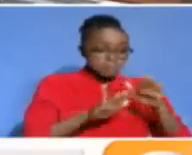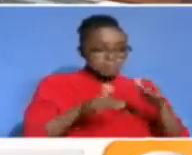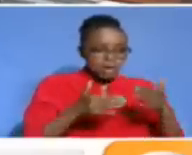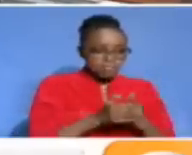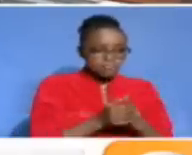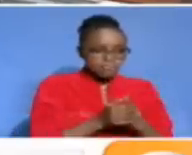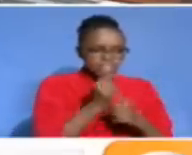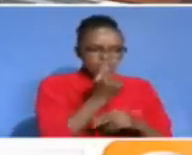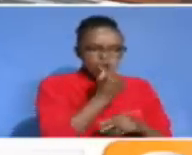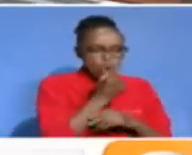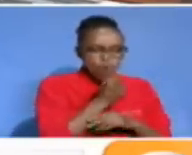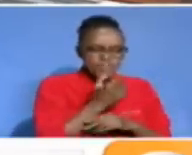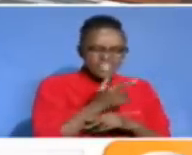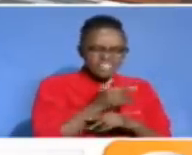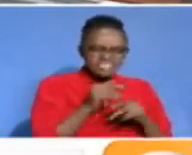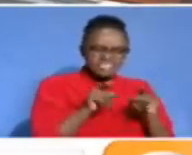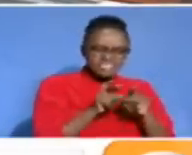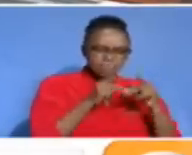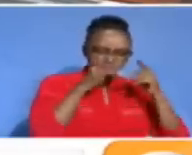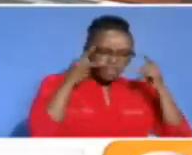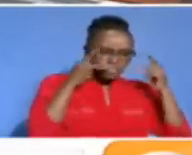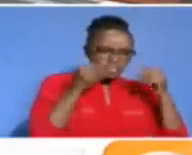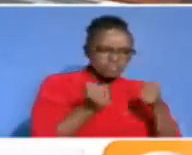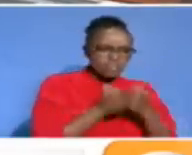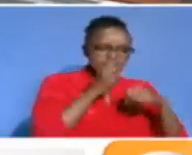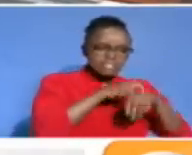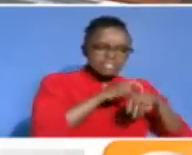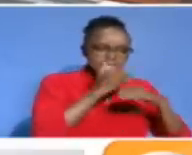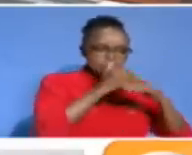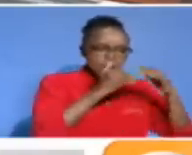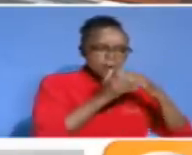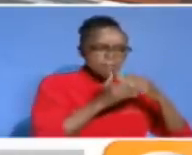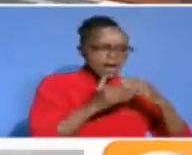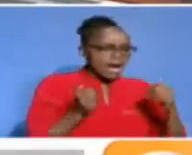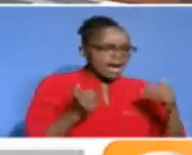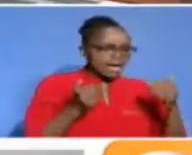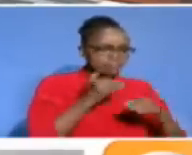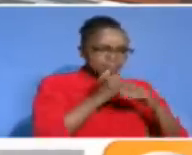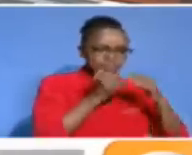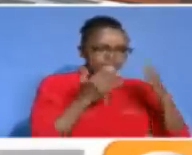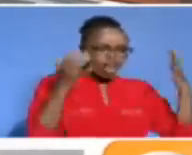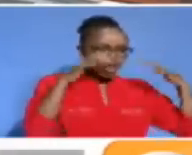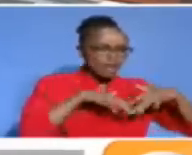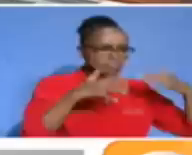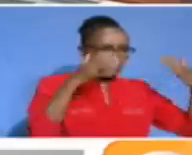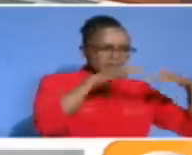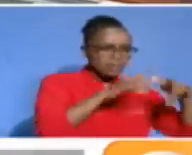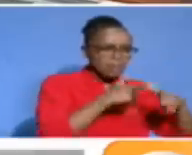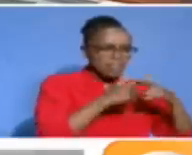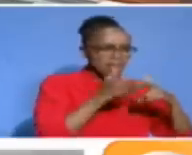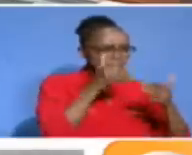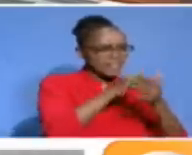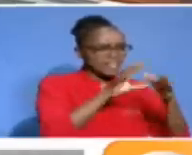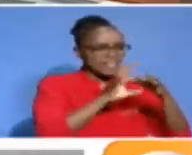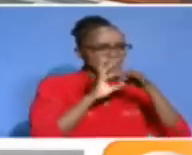It's not only on terrorist attack, yes. But even when building collapse in Nyamakima, Huruma, right. And all these places, right. Again,